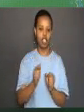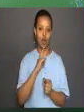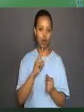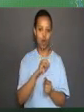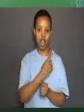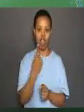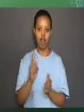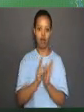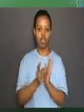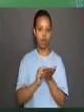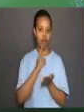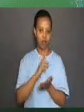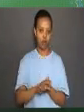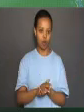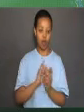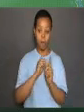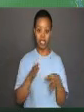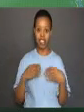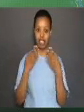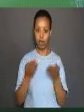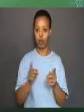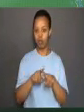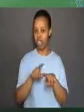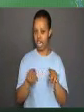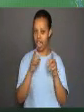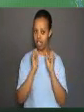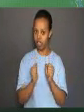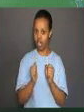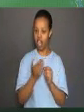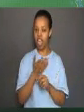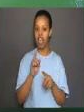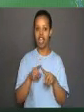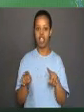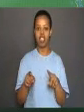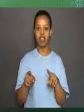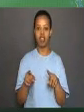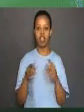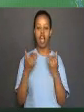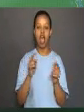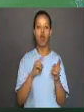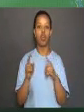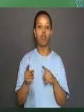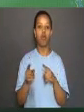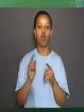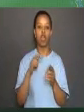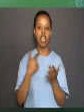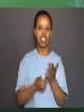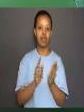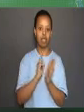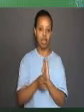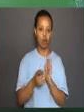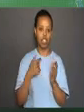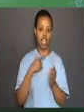examples. Your answers may vary, but let us use the examples that I listed